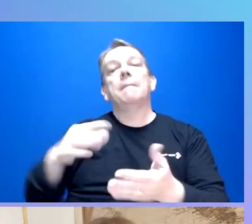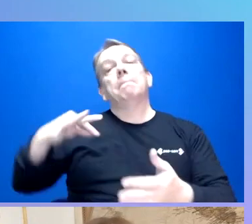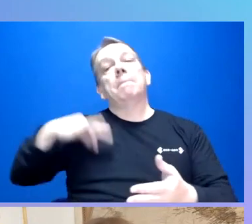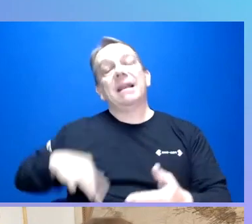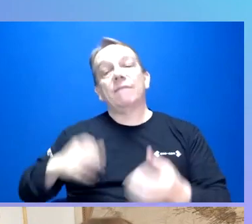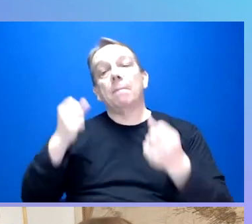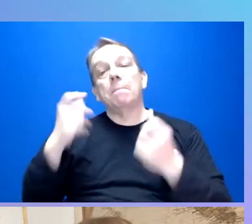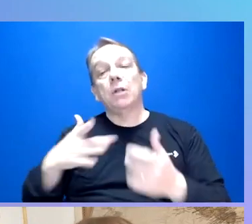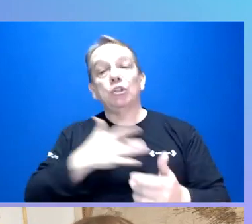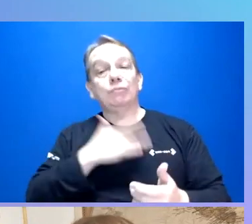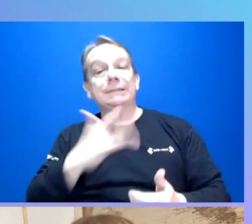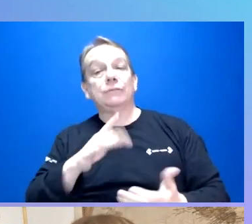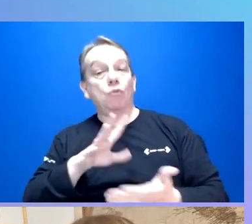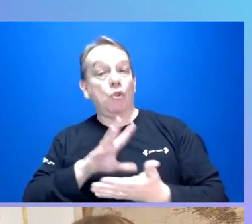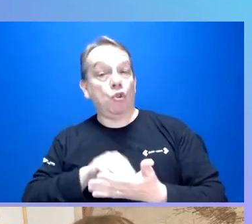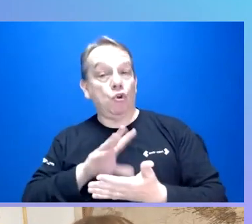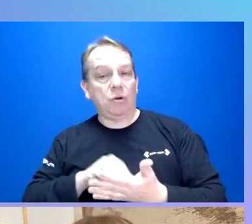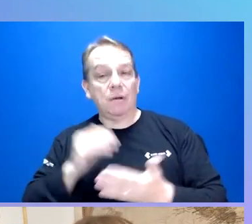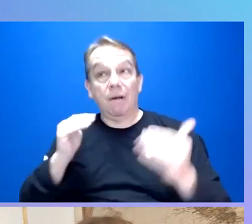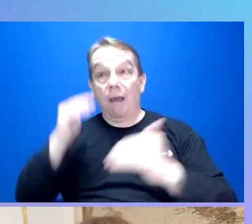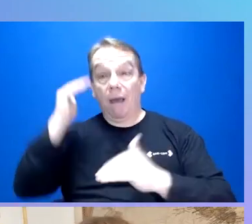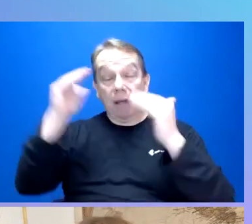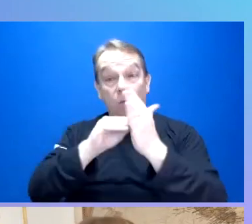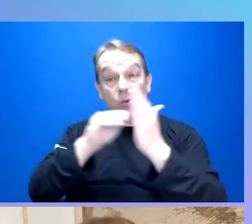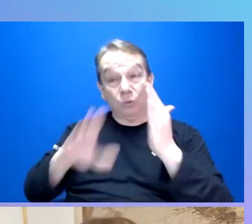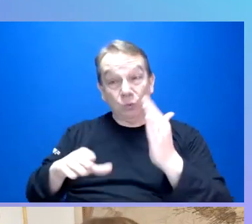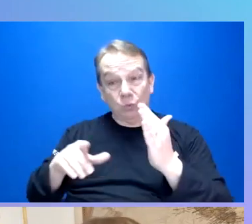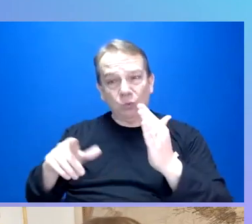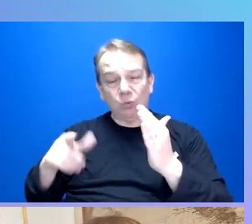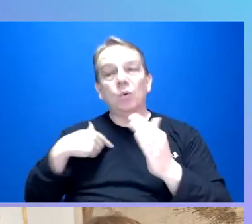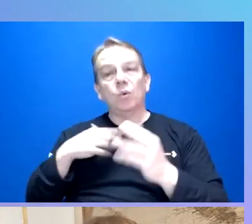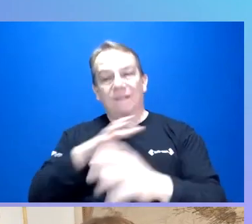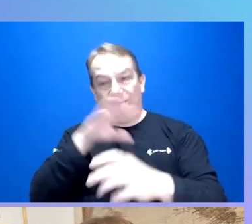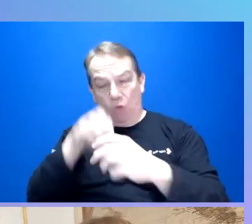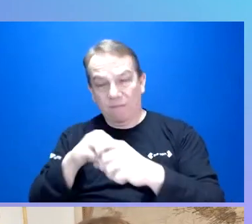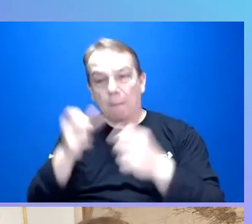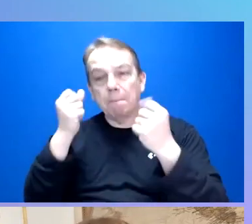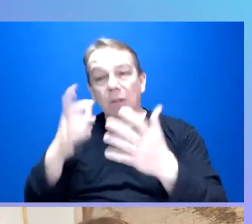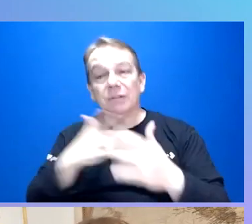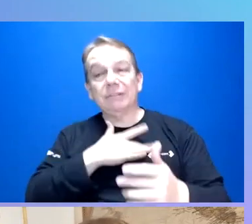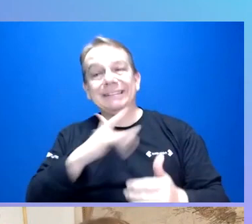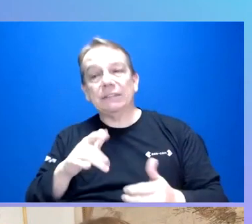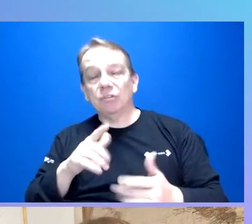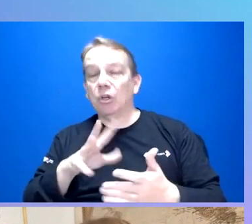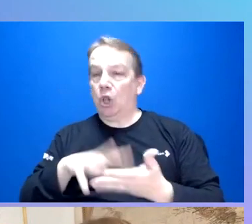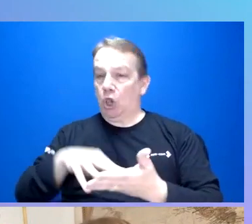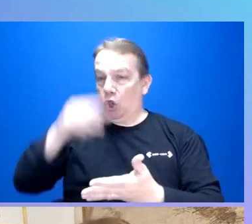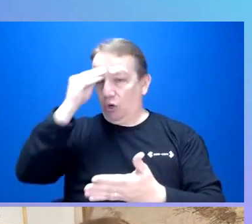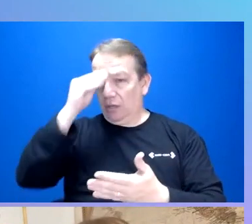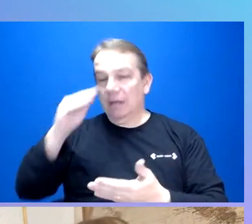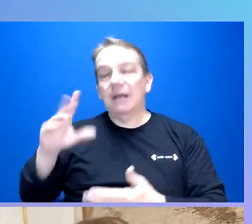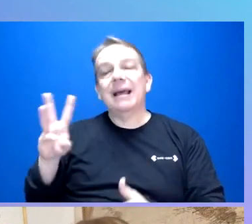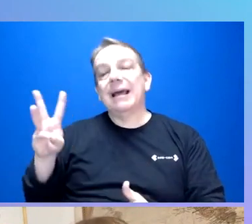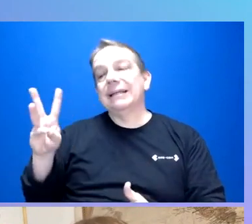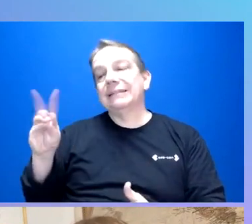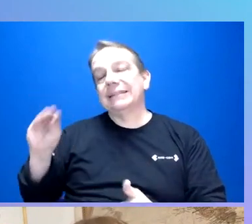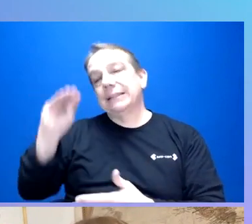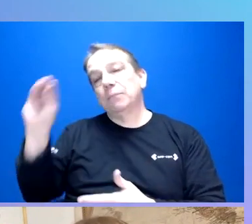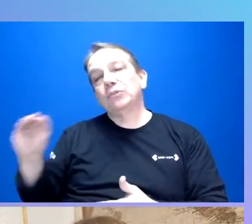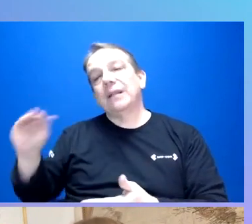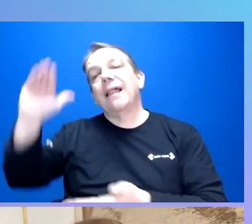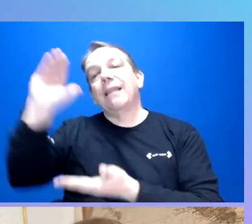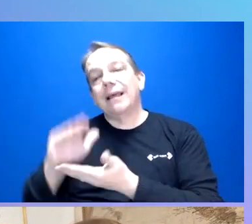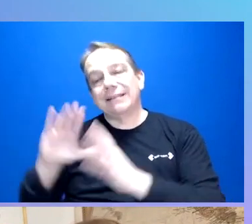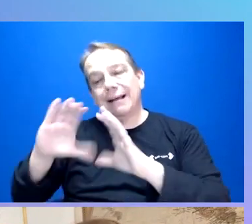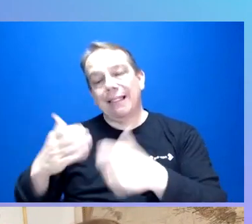Learning. They found that adult students who did multisensory learning needed about 60% less class sessions to